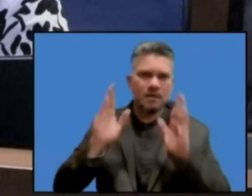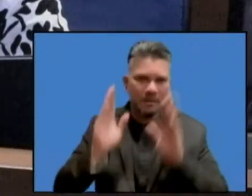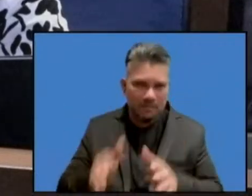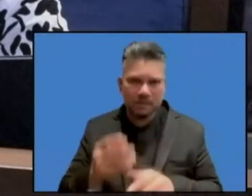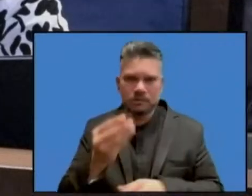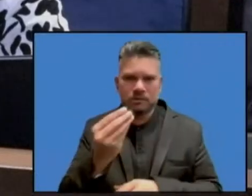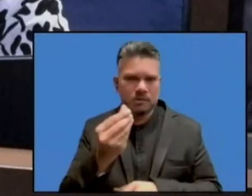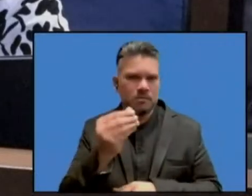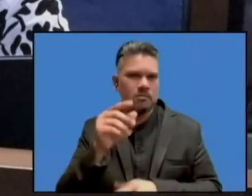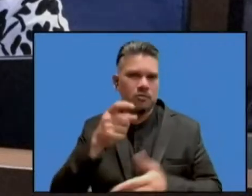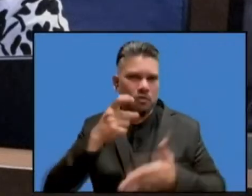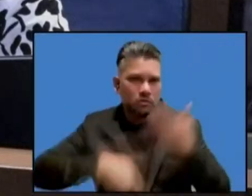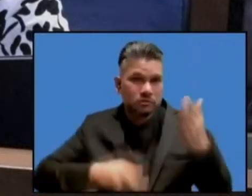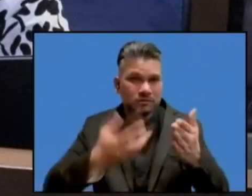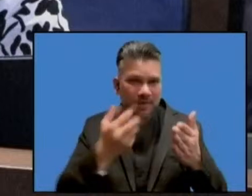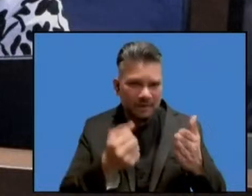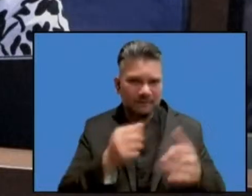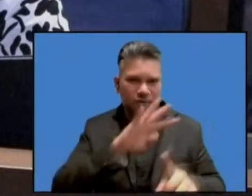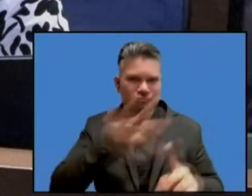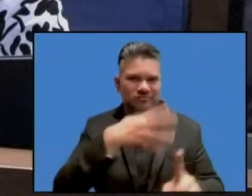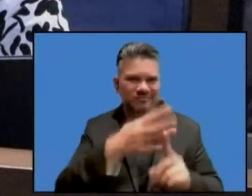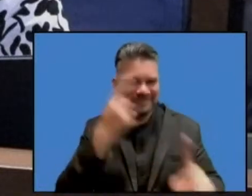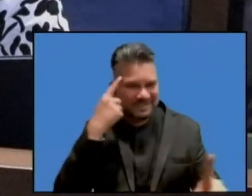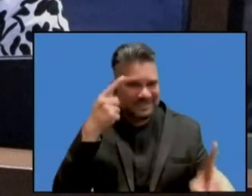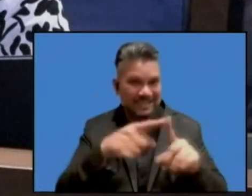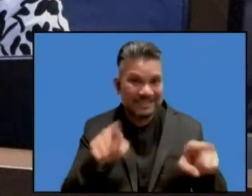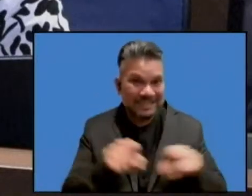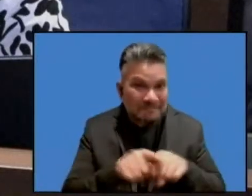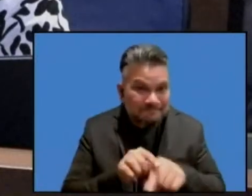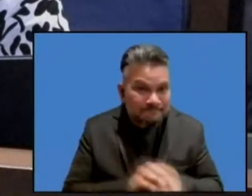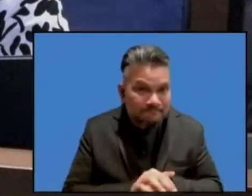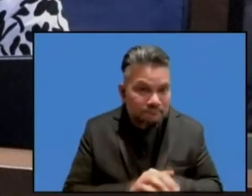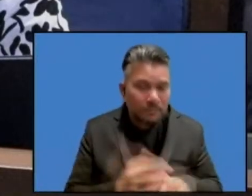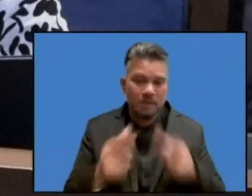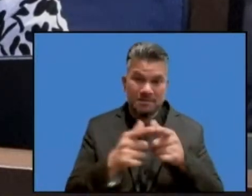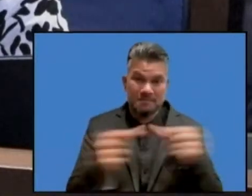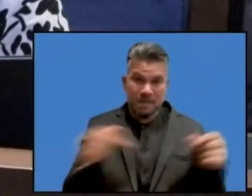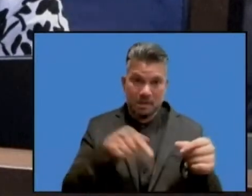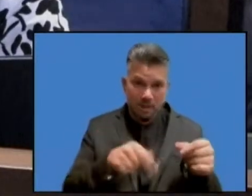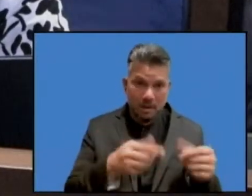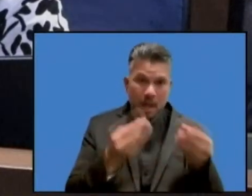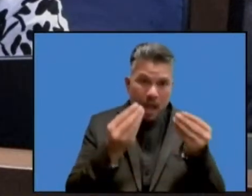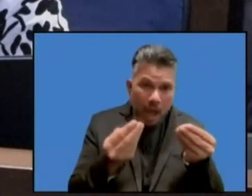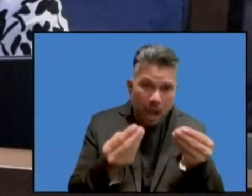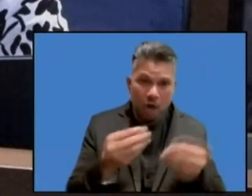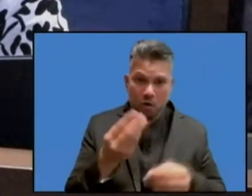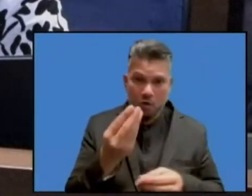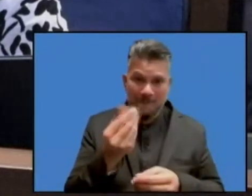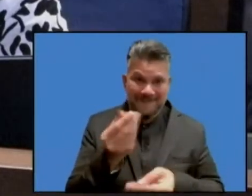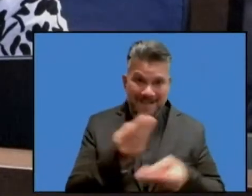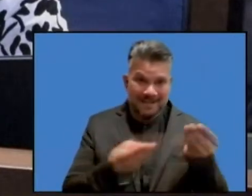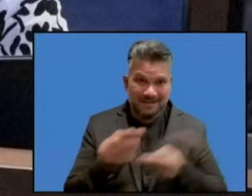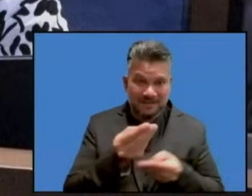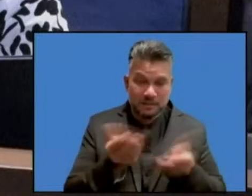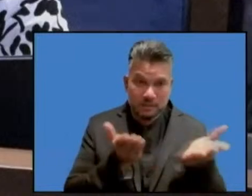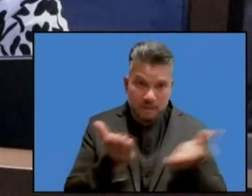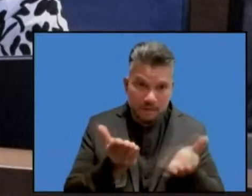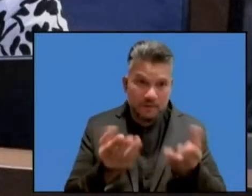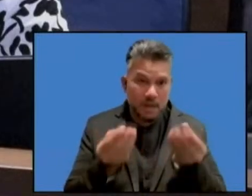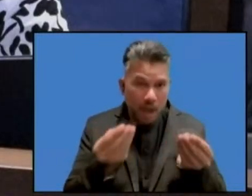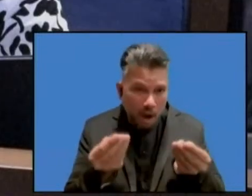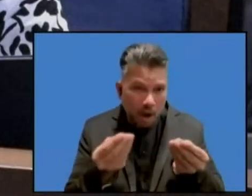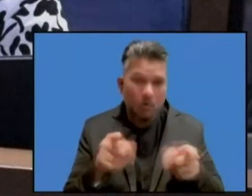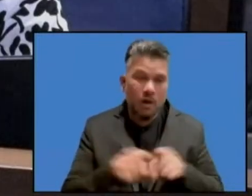Japan is improving the convenience of financial services for foreign residents in opening bank accounts and sending